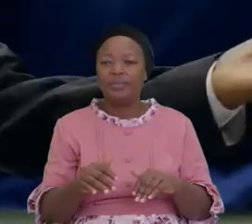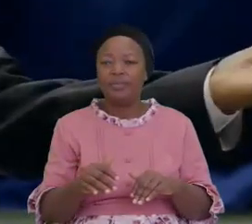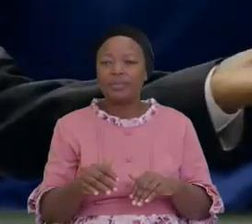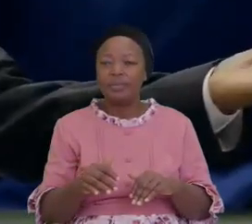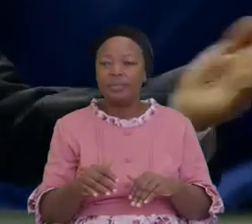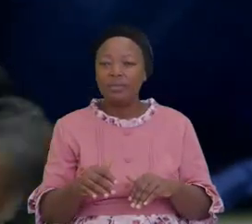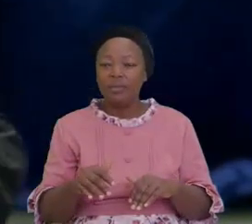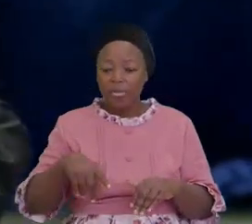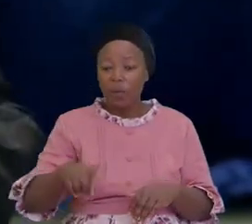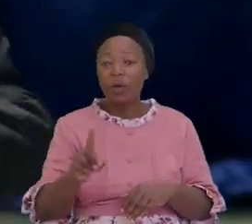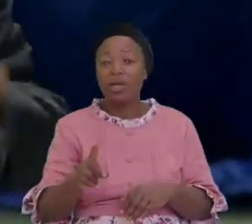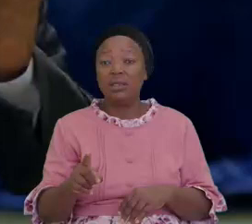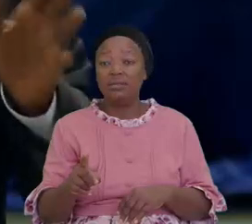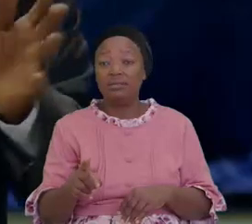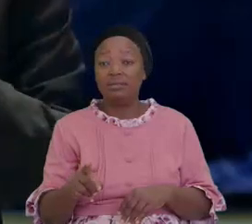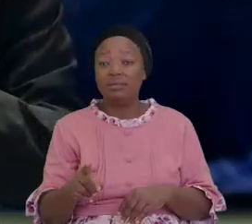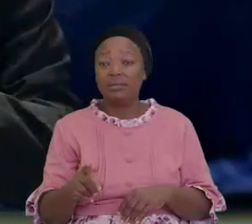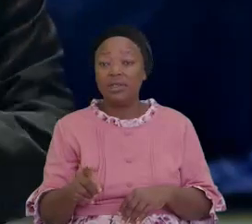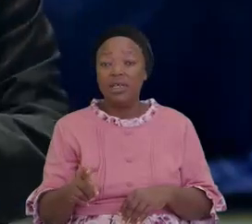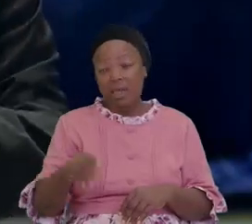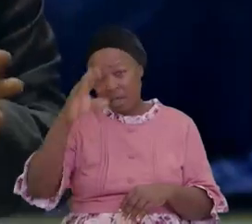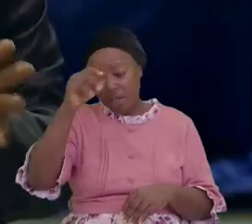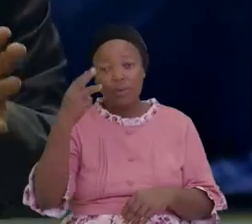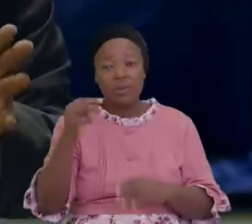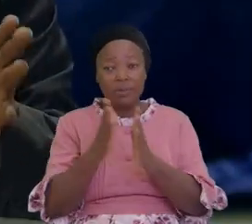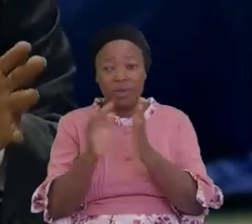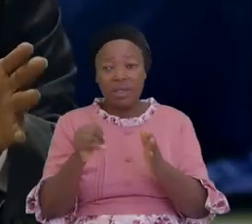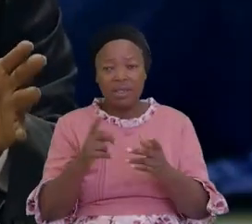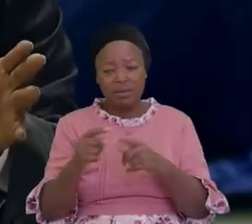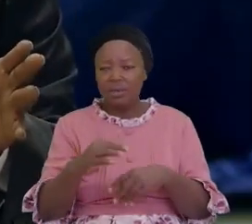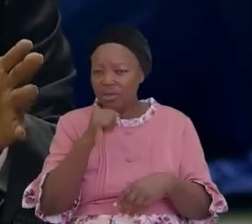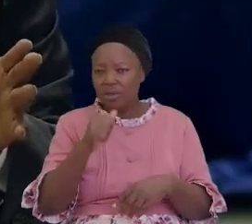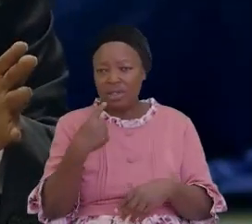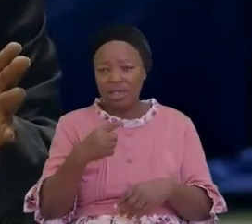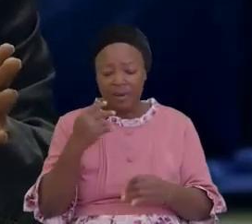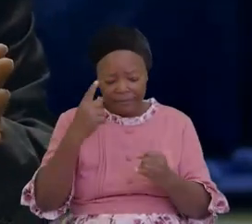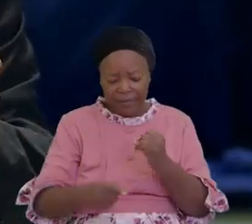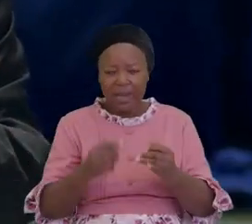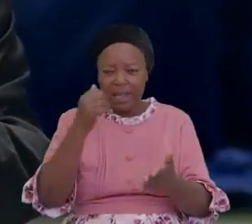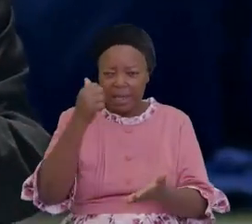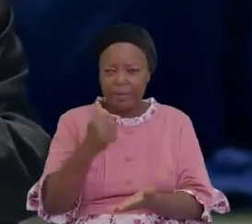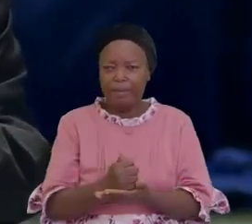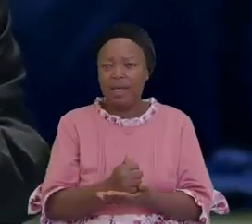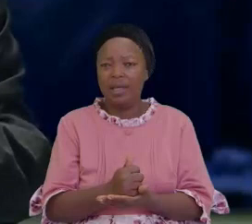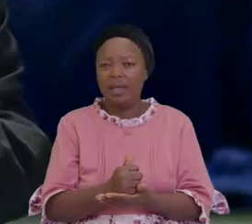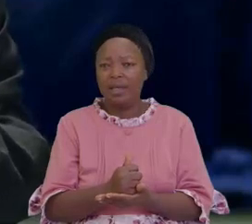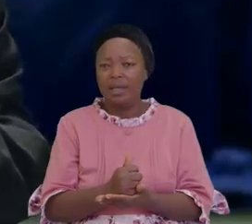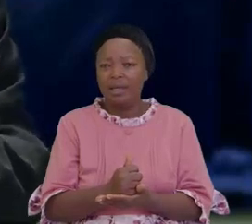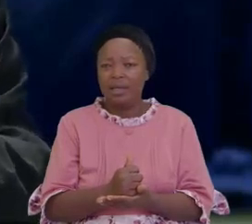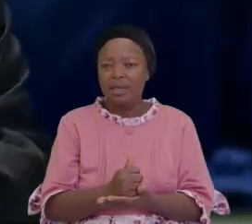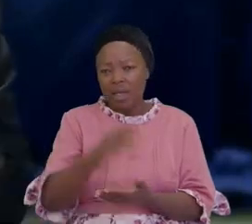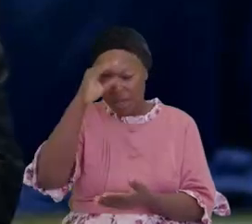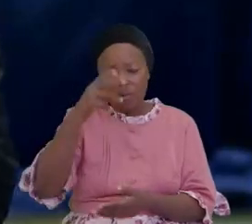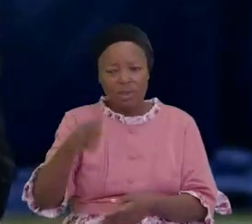While we were praying, we had not said the final amen. I was still praying and praying